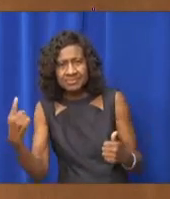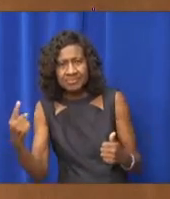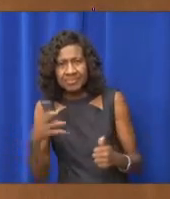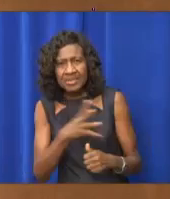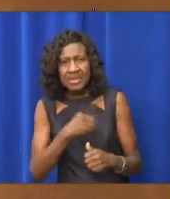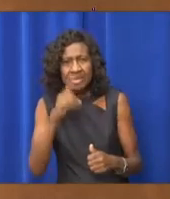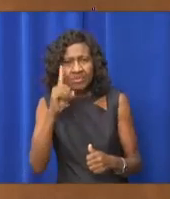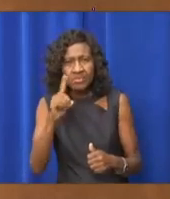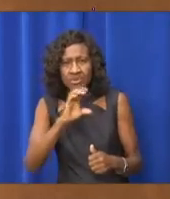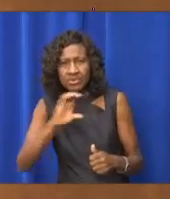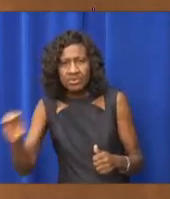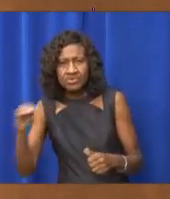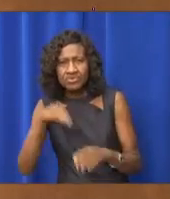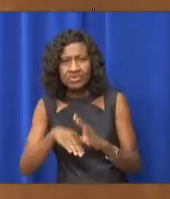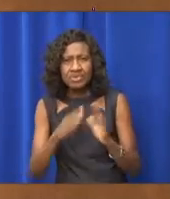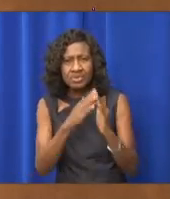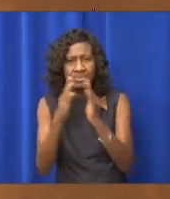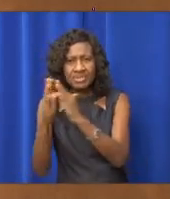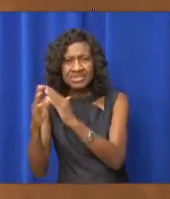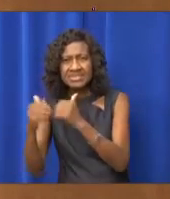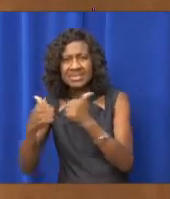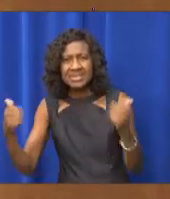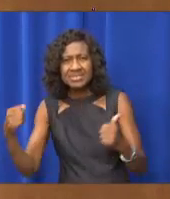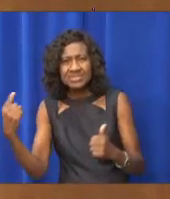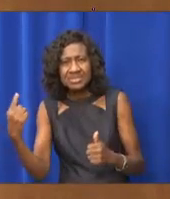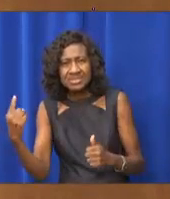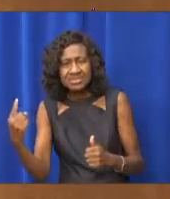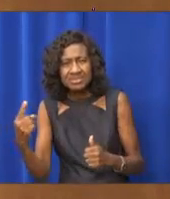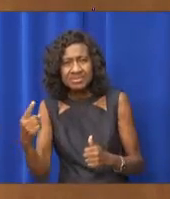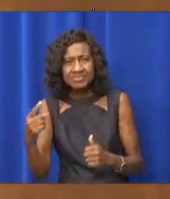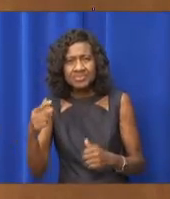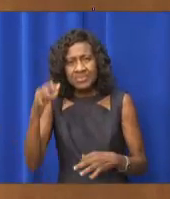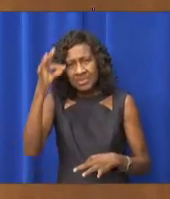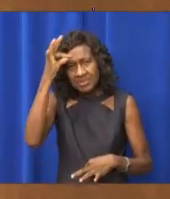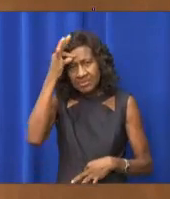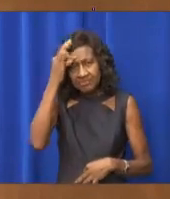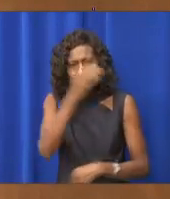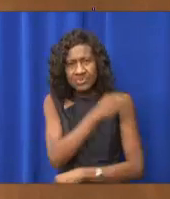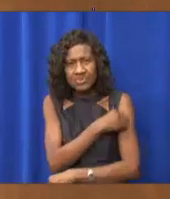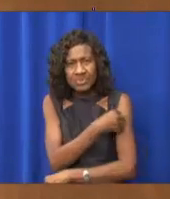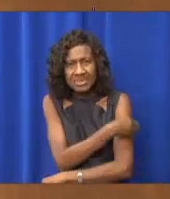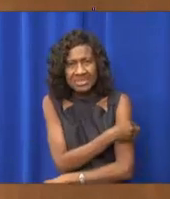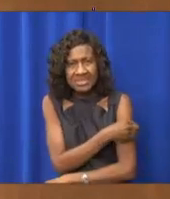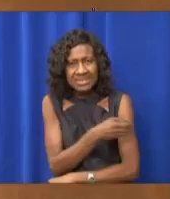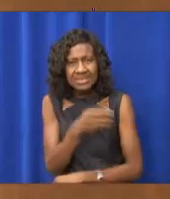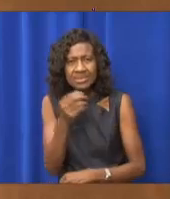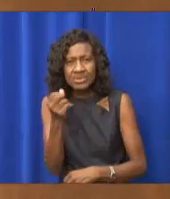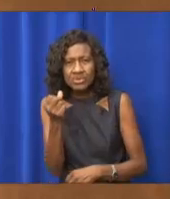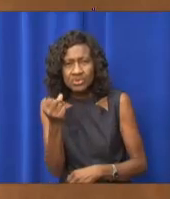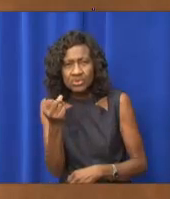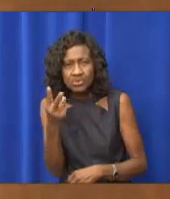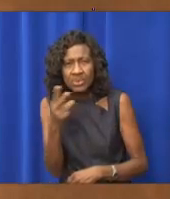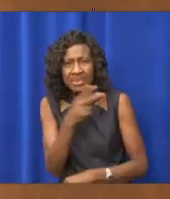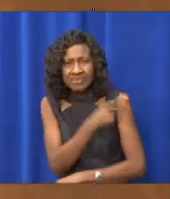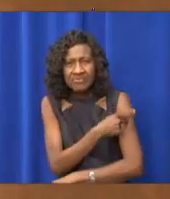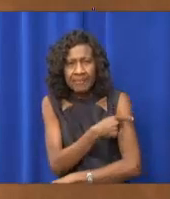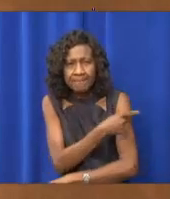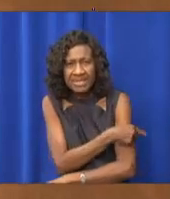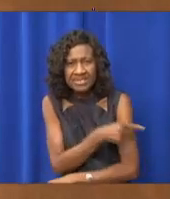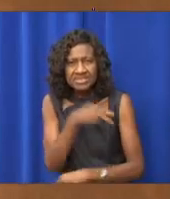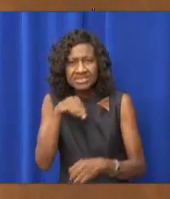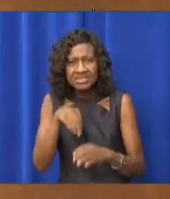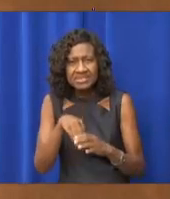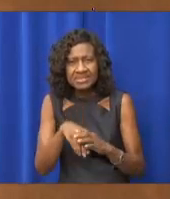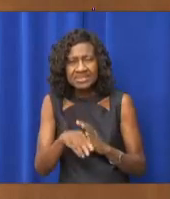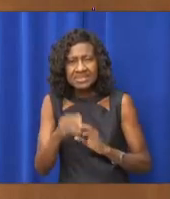community isolation. Flu clinic and flu hotline calls remain quiet, with 12 patients seen in the flu clinic